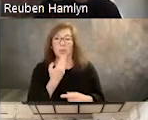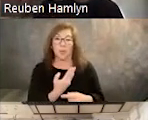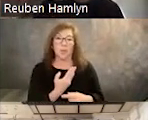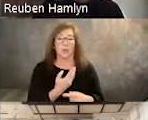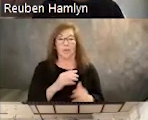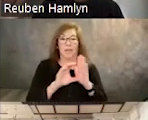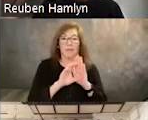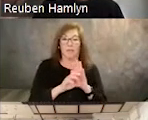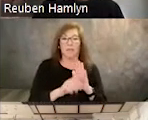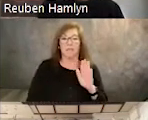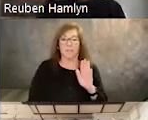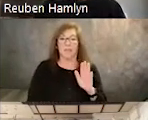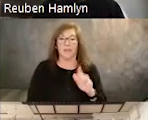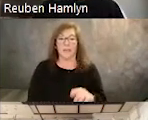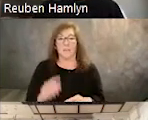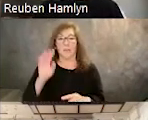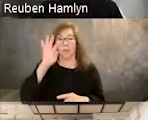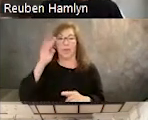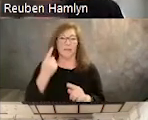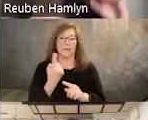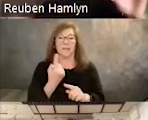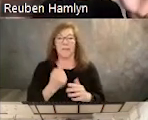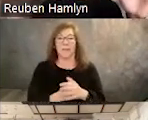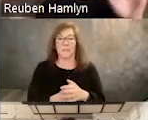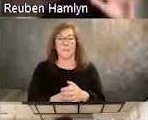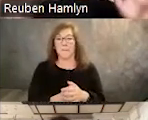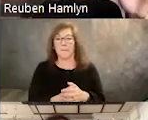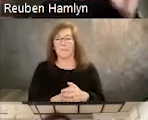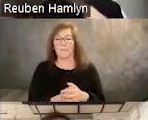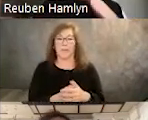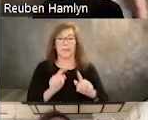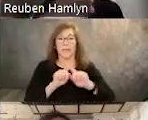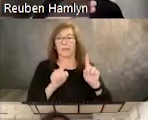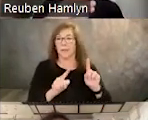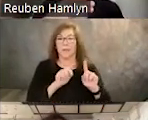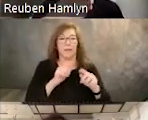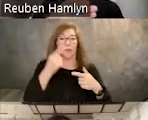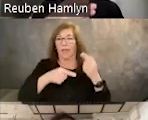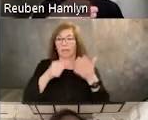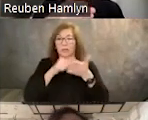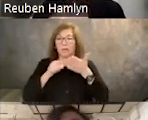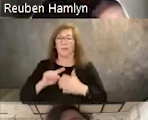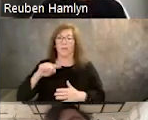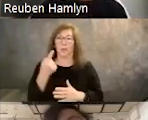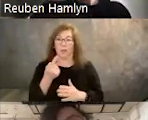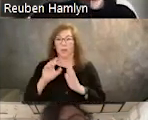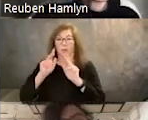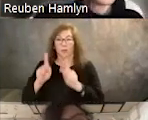essence of the original image, but created something that was so different that it would never trace back to the original